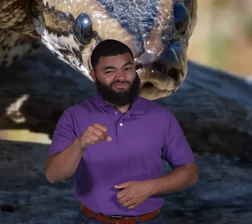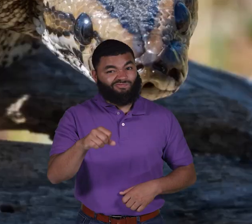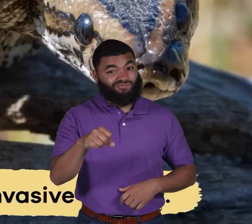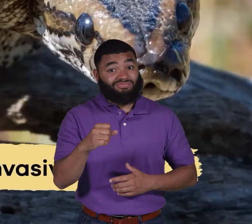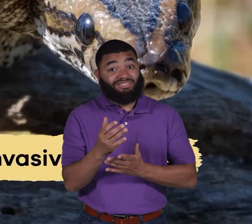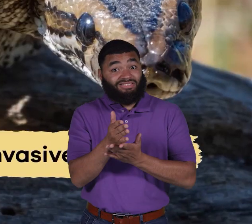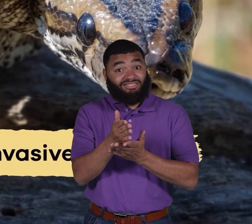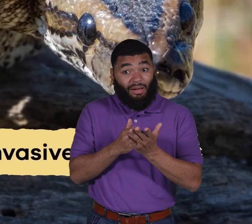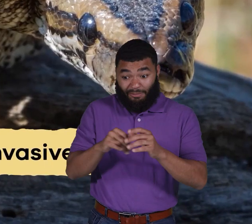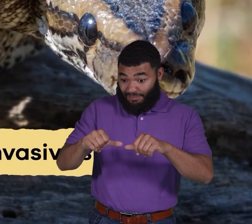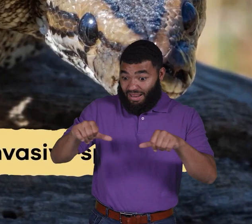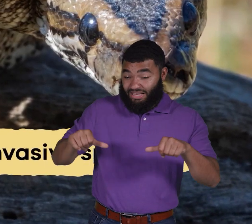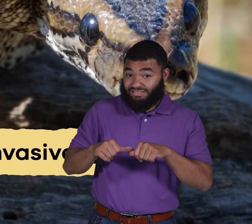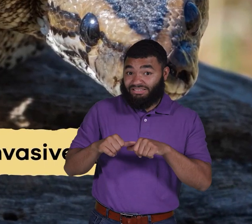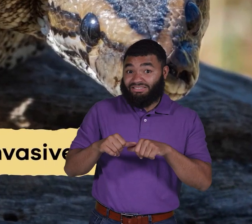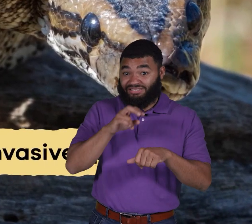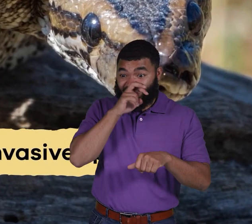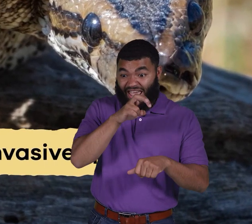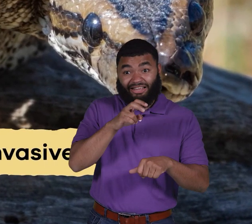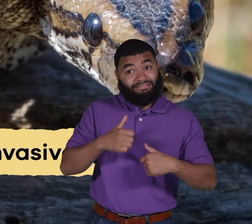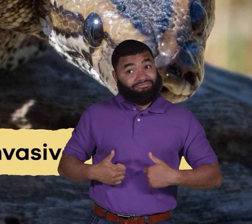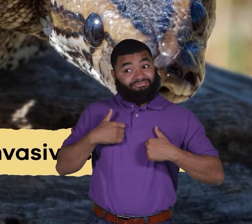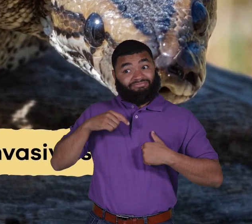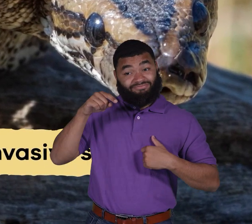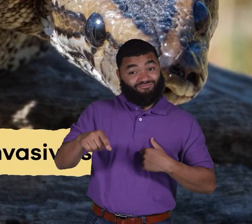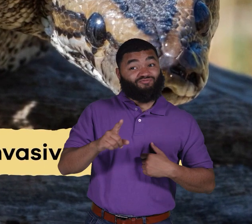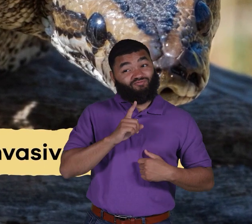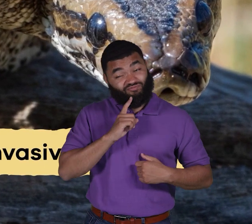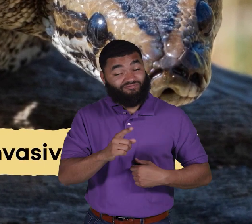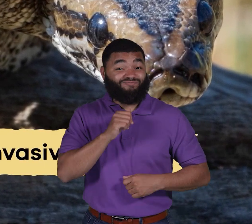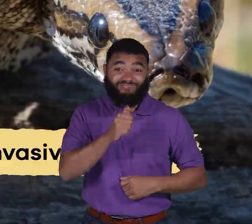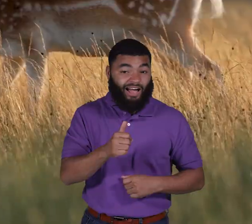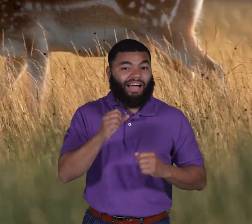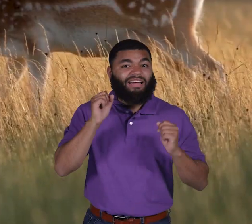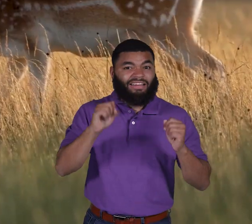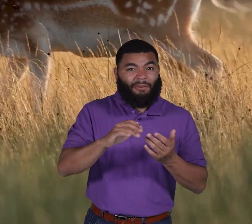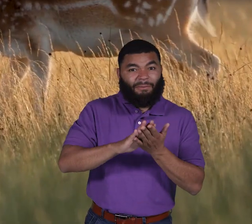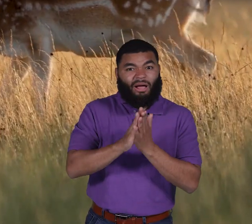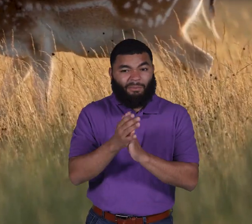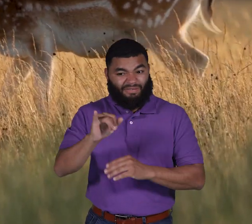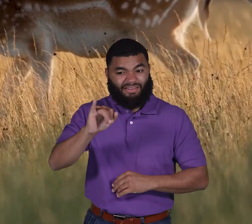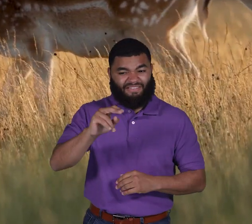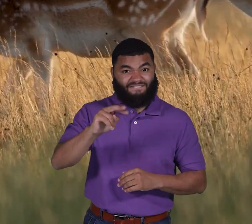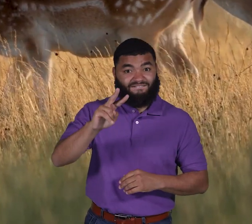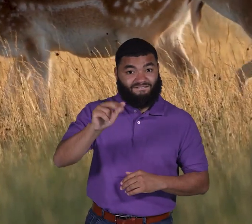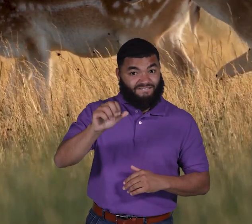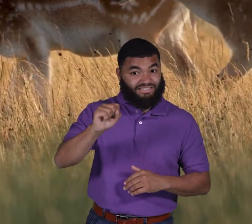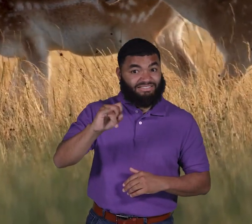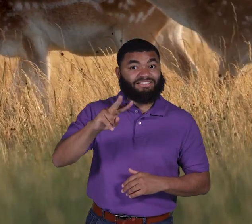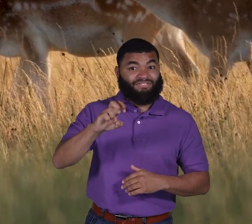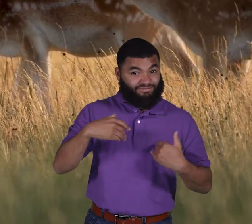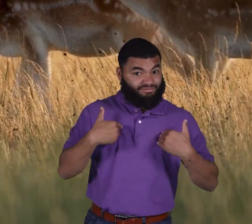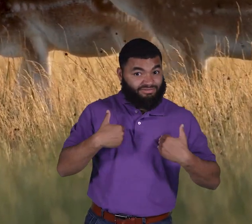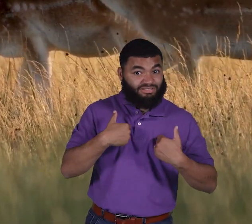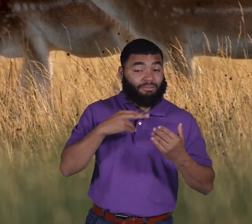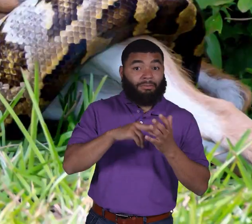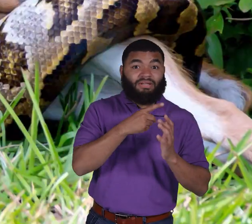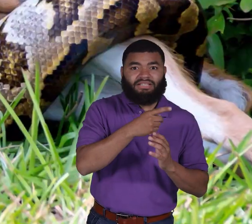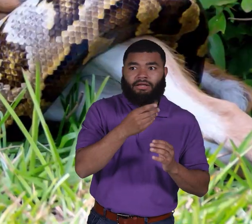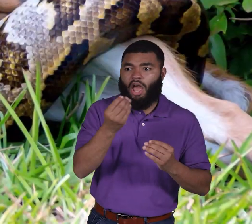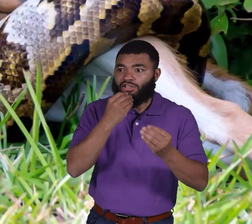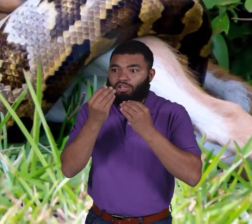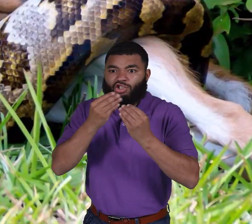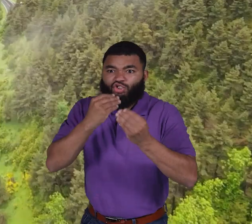native, pythons can become an invasive species. This means they might start eating too many animals